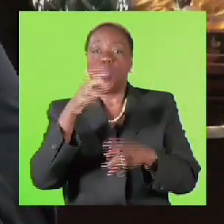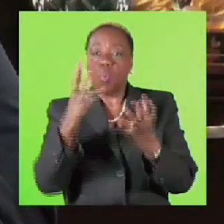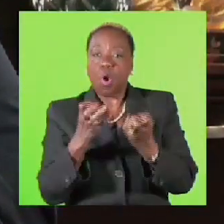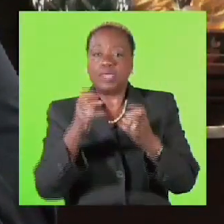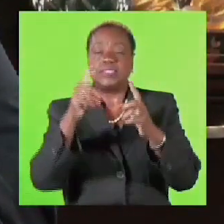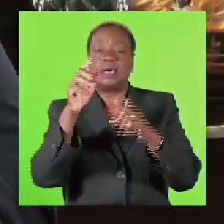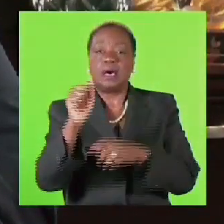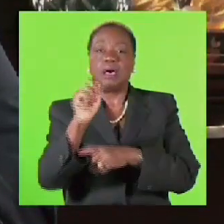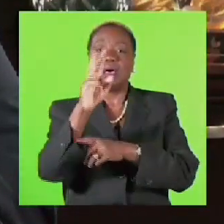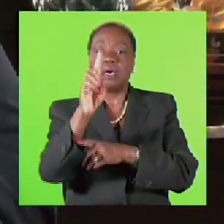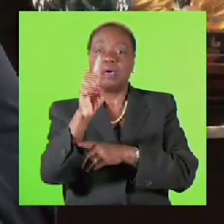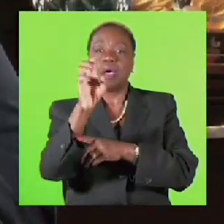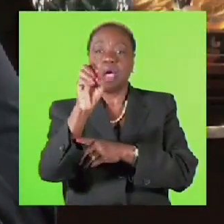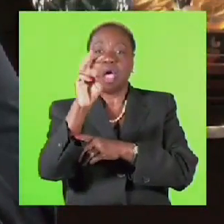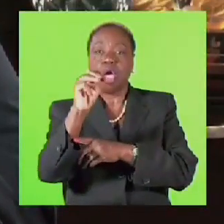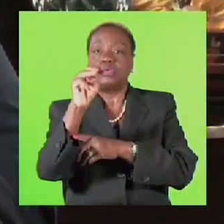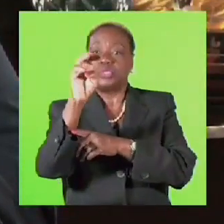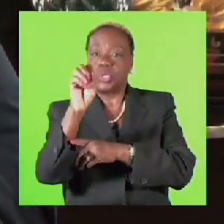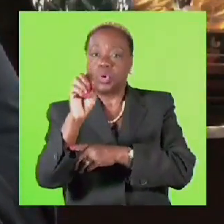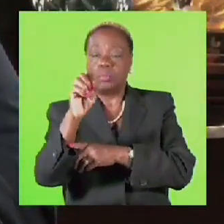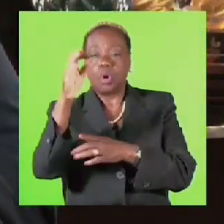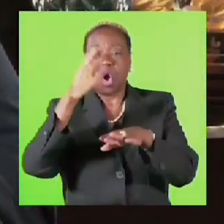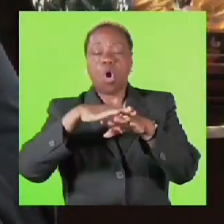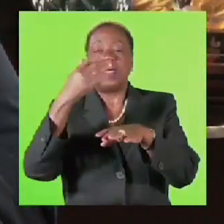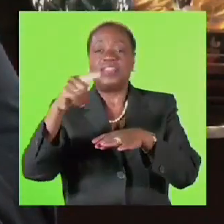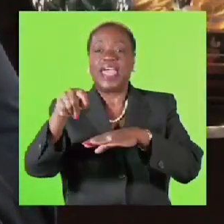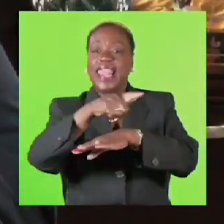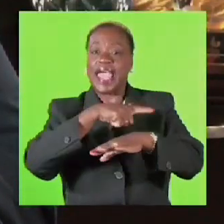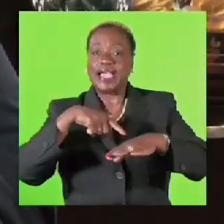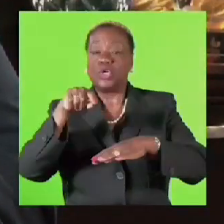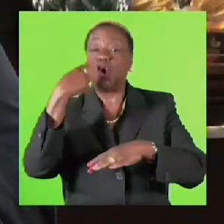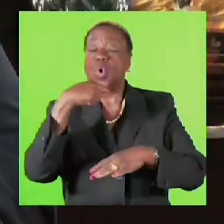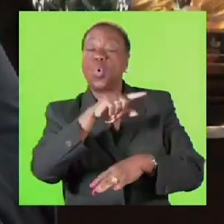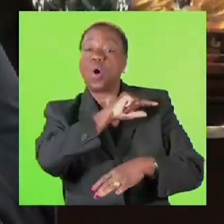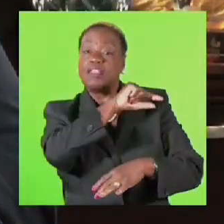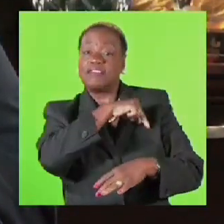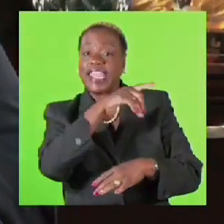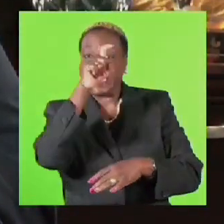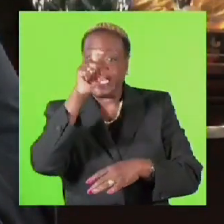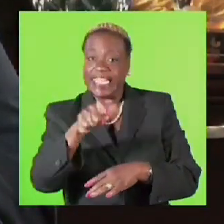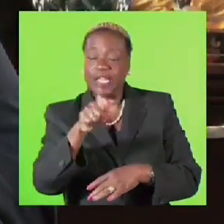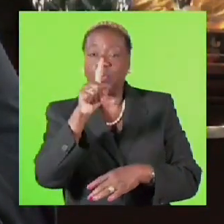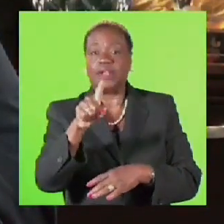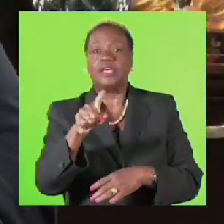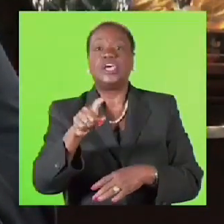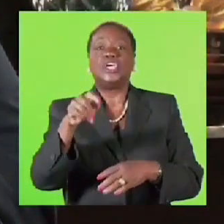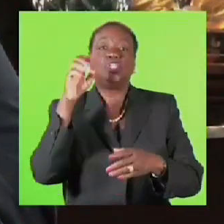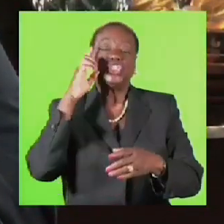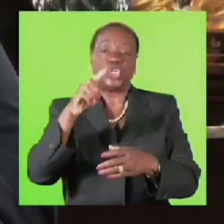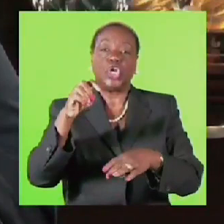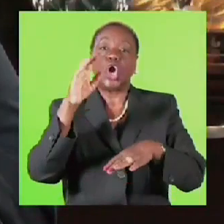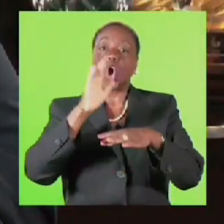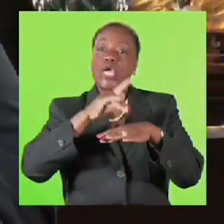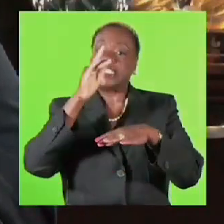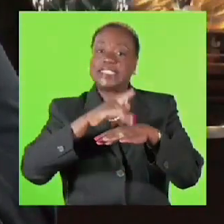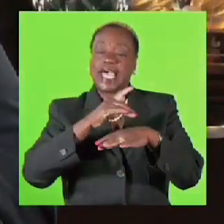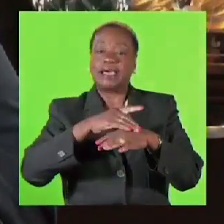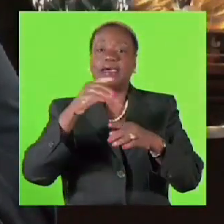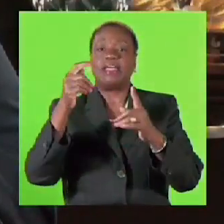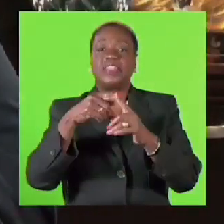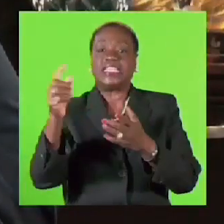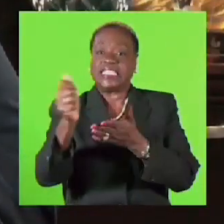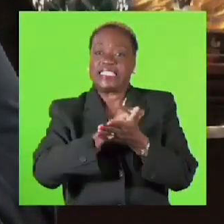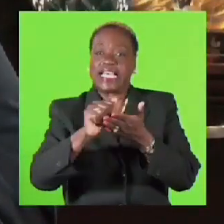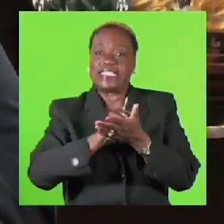property. Those who qualify and are in need of a dome should contact the